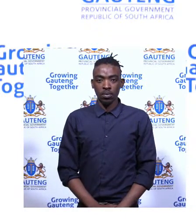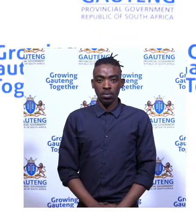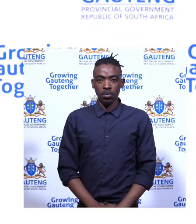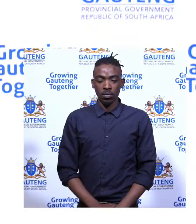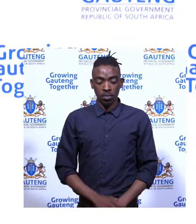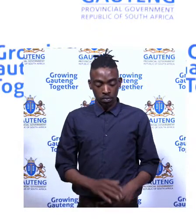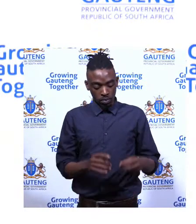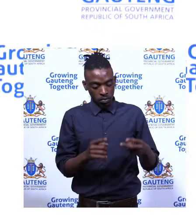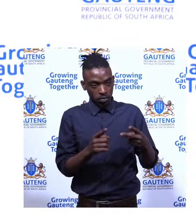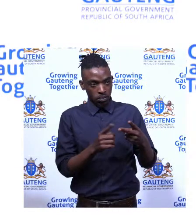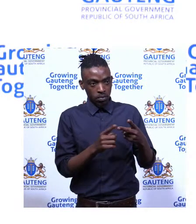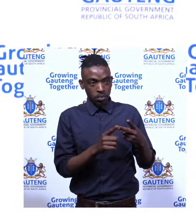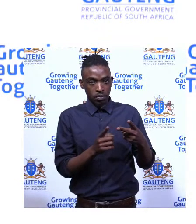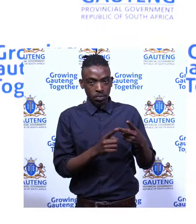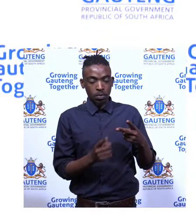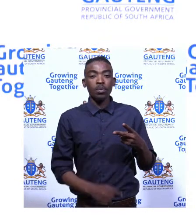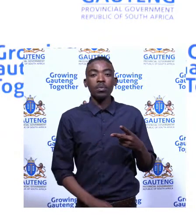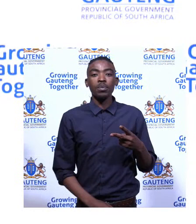The other question is